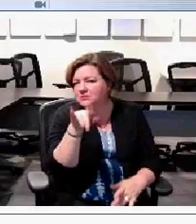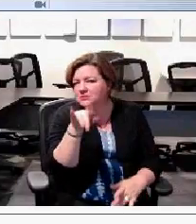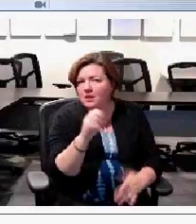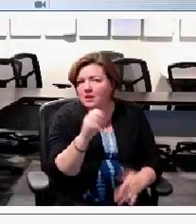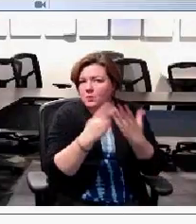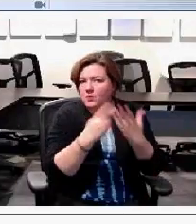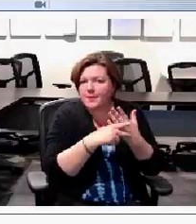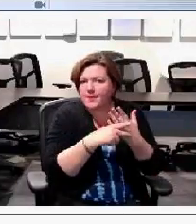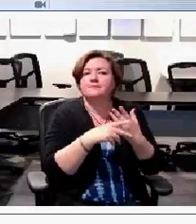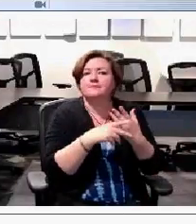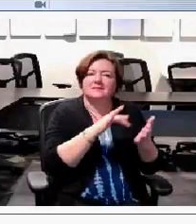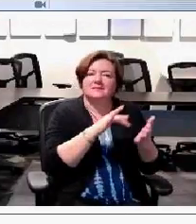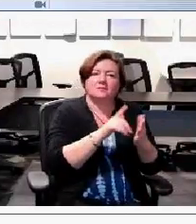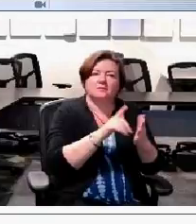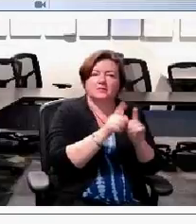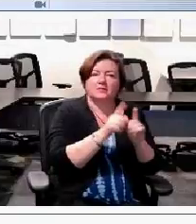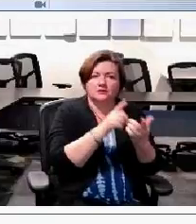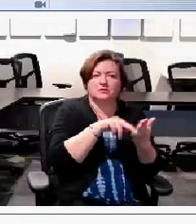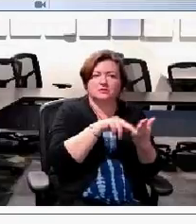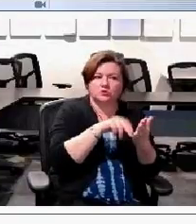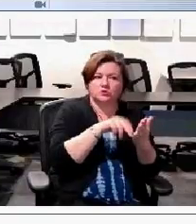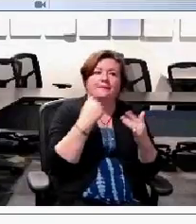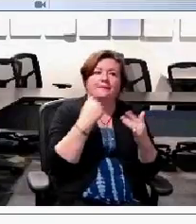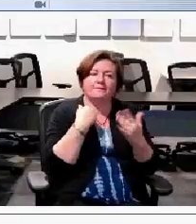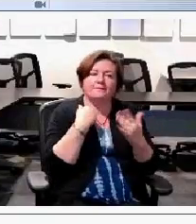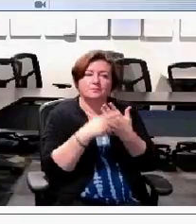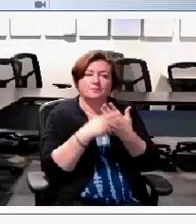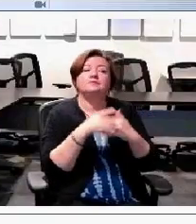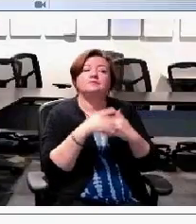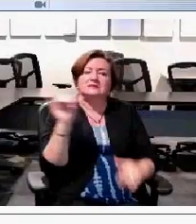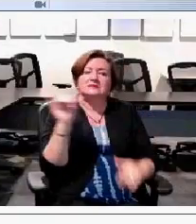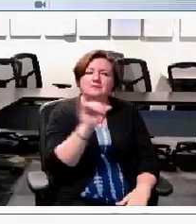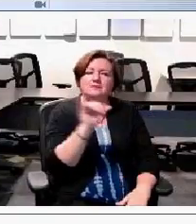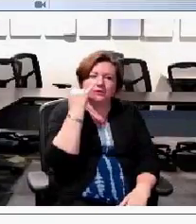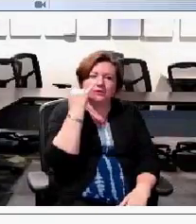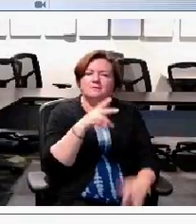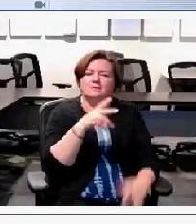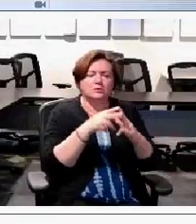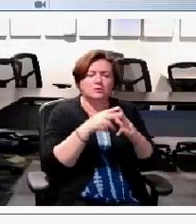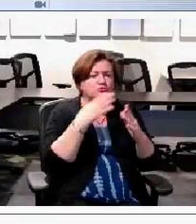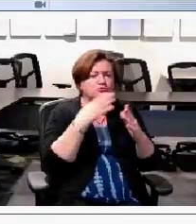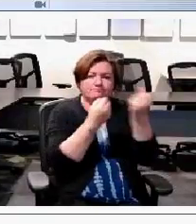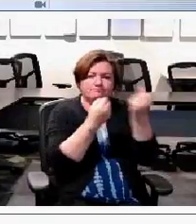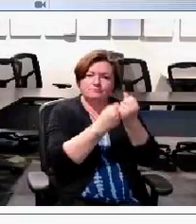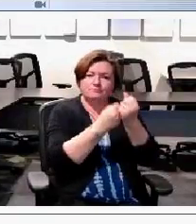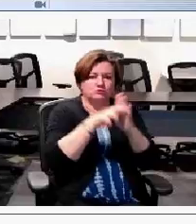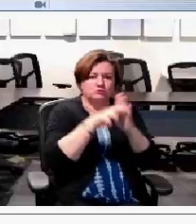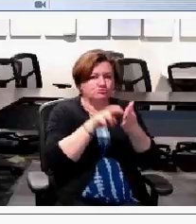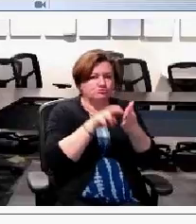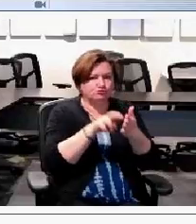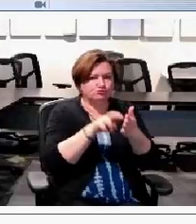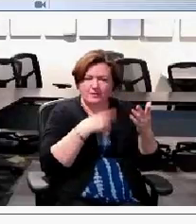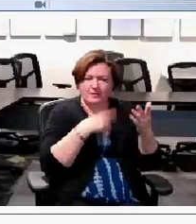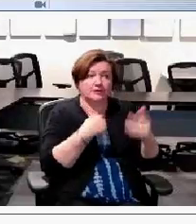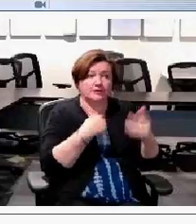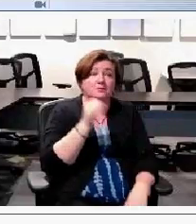Literacy does training. So they're very well vetted and researched. The child is a mother